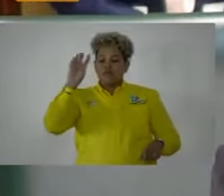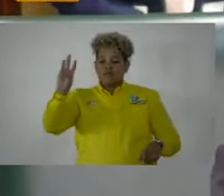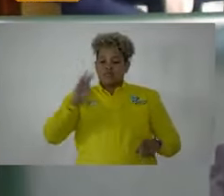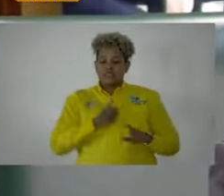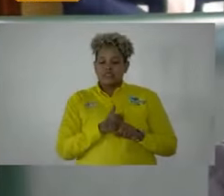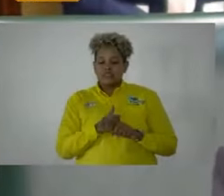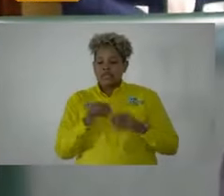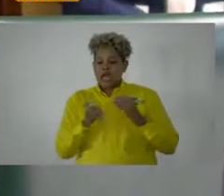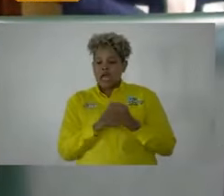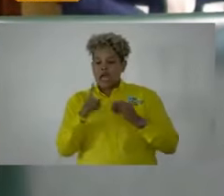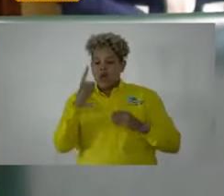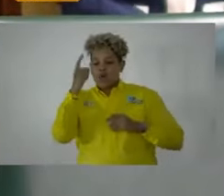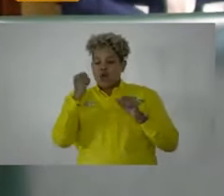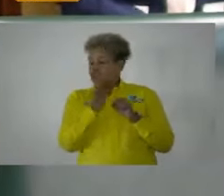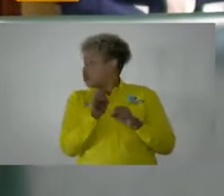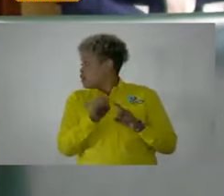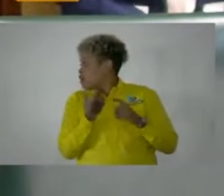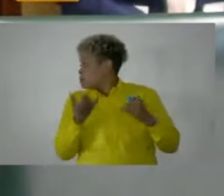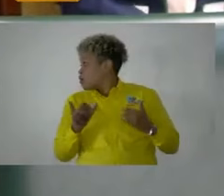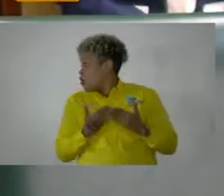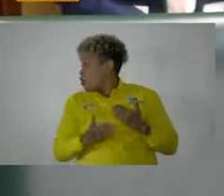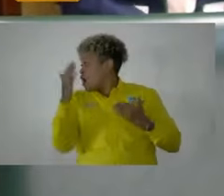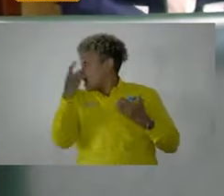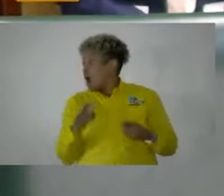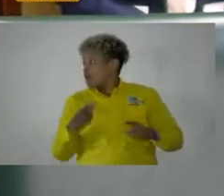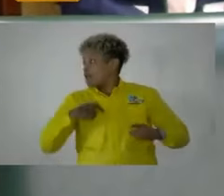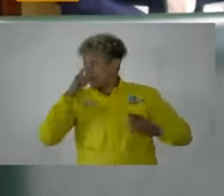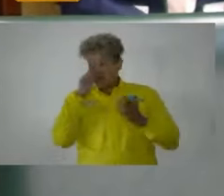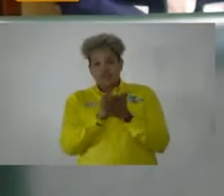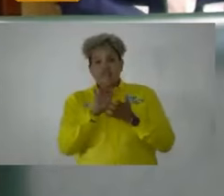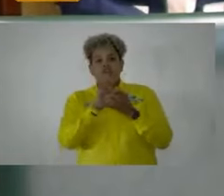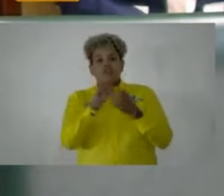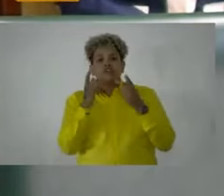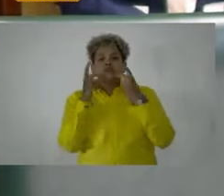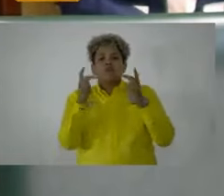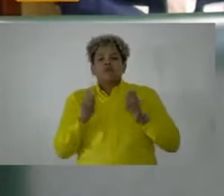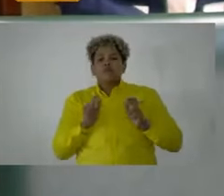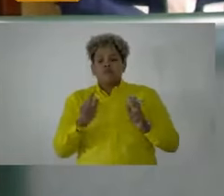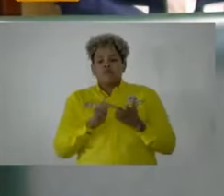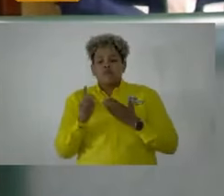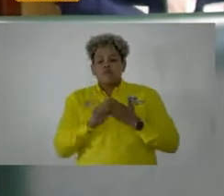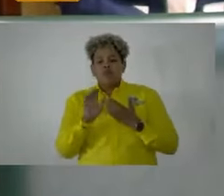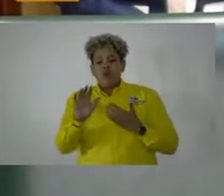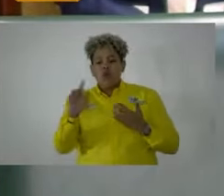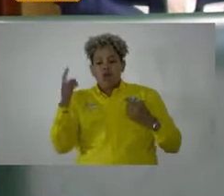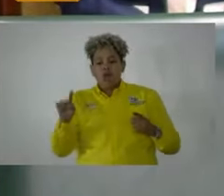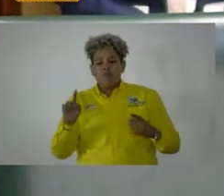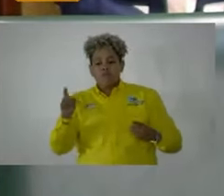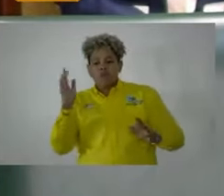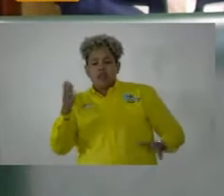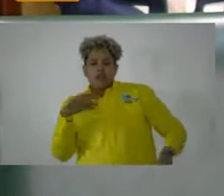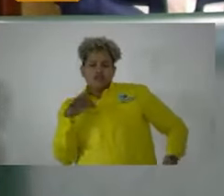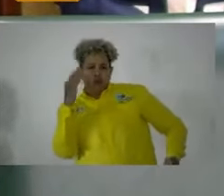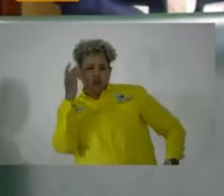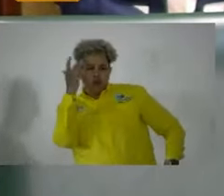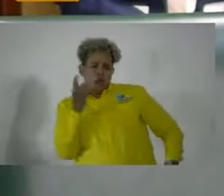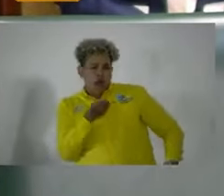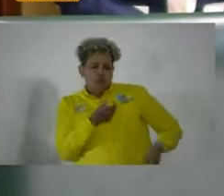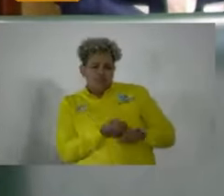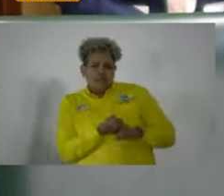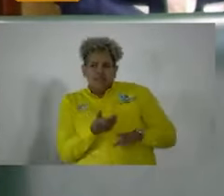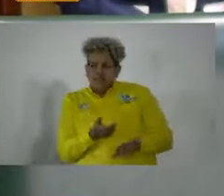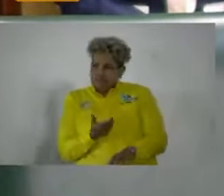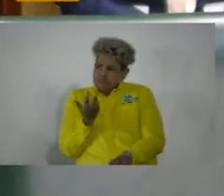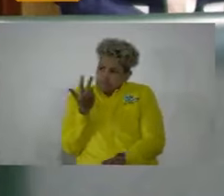i.e. a year out from now, I believe, according to the public investment program. One is left to wonder why it's